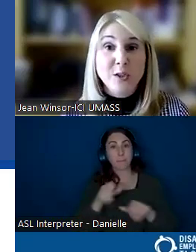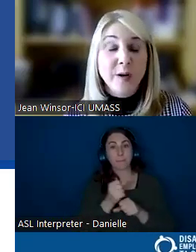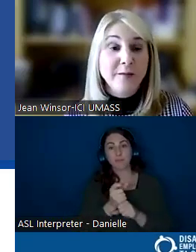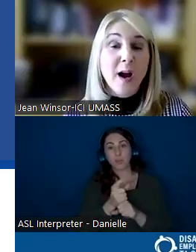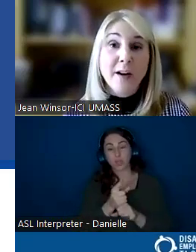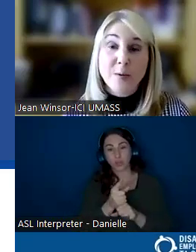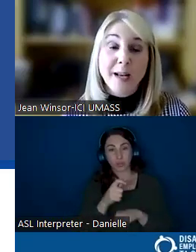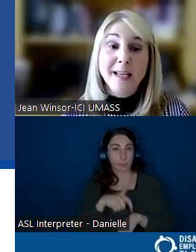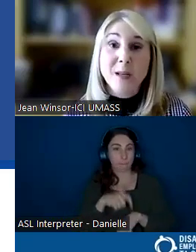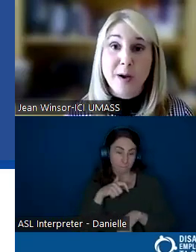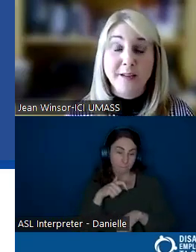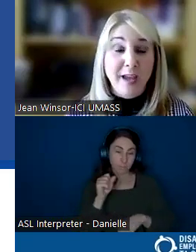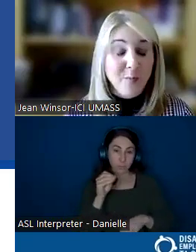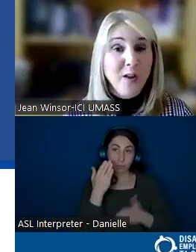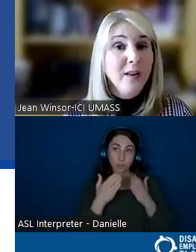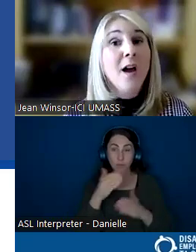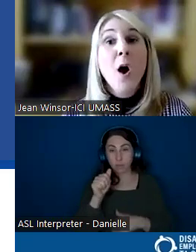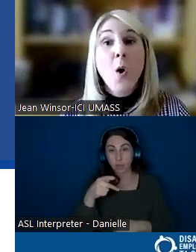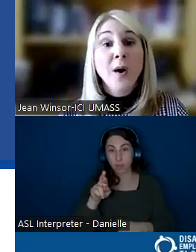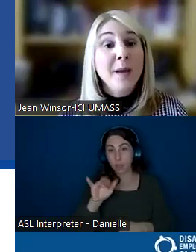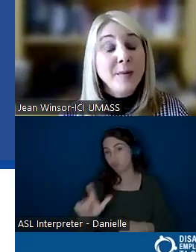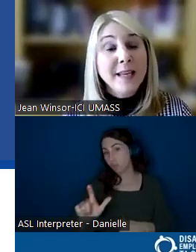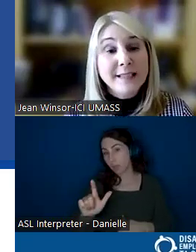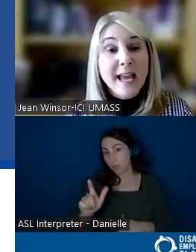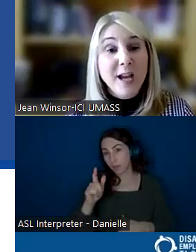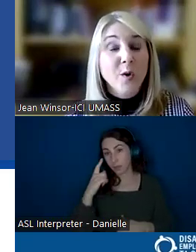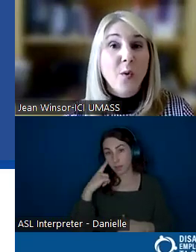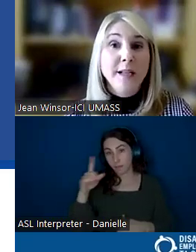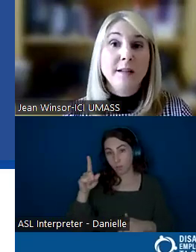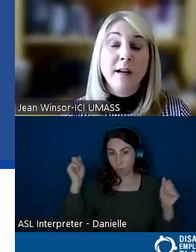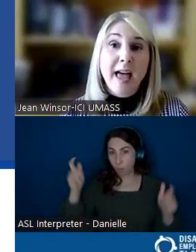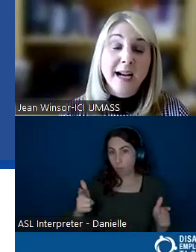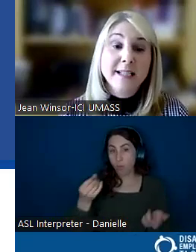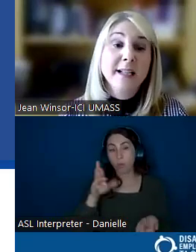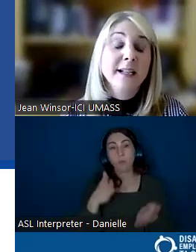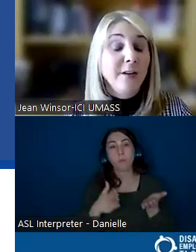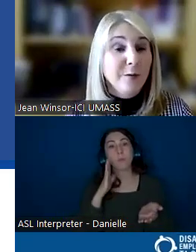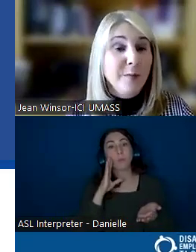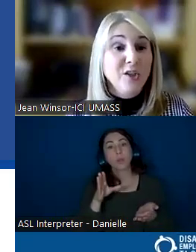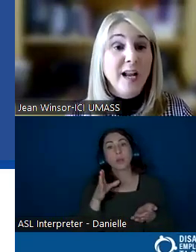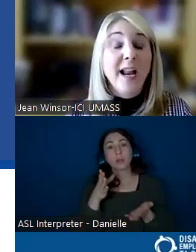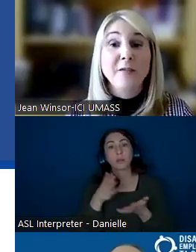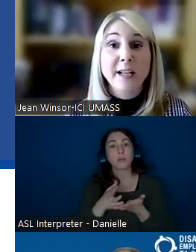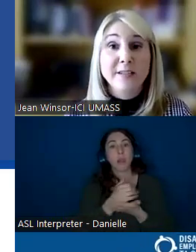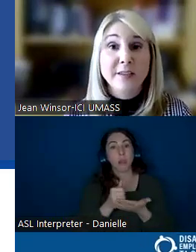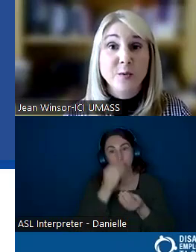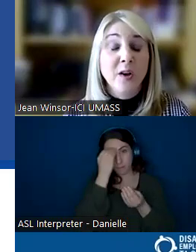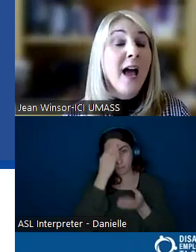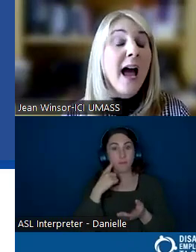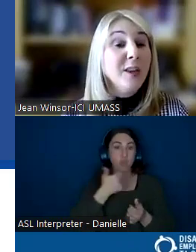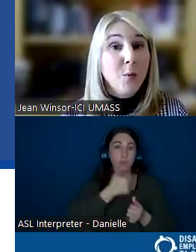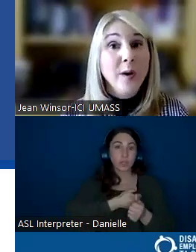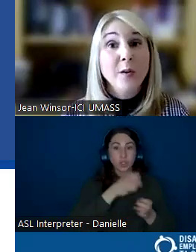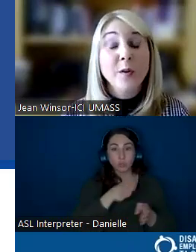maybe they do it for everybody in the month of April, or maybe they say we're going to collect information on every